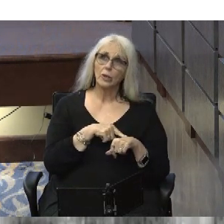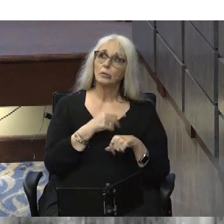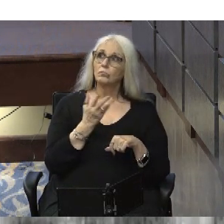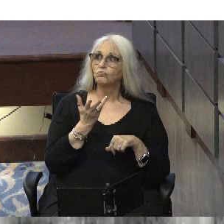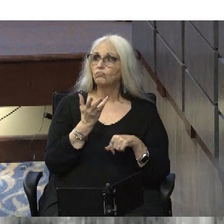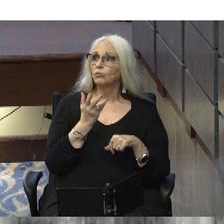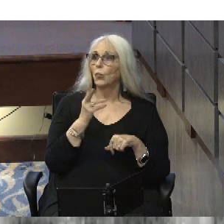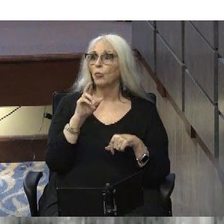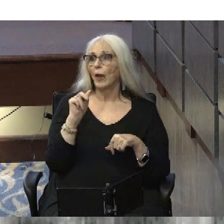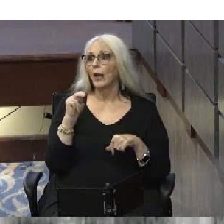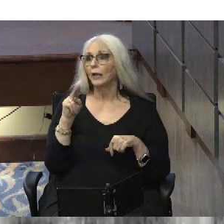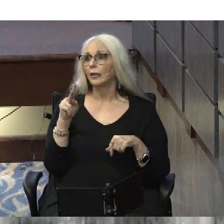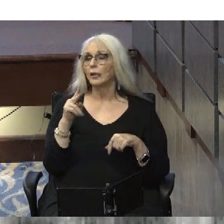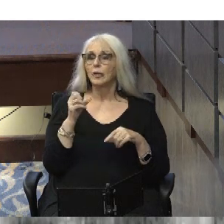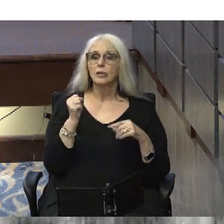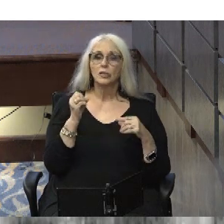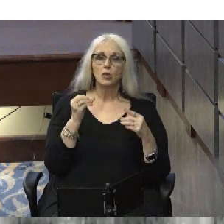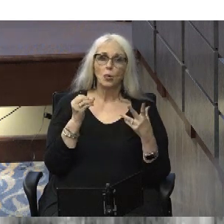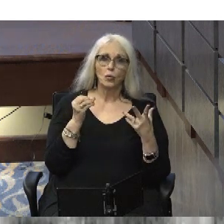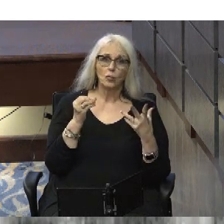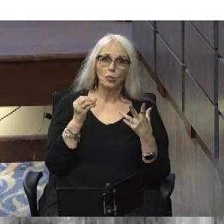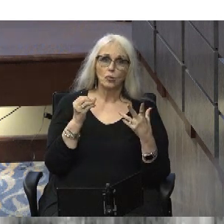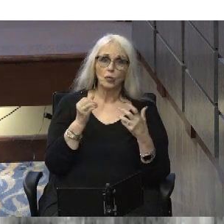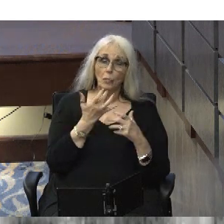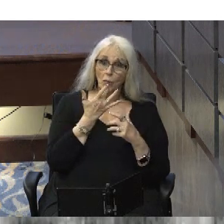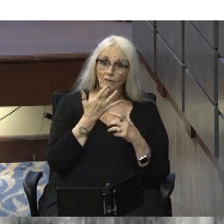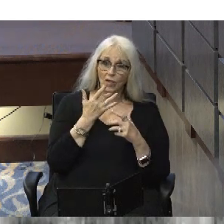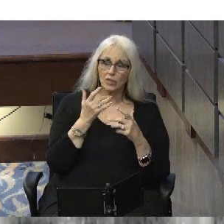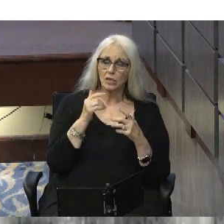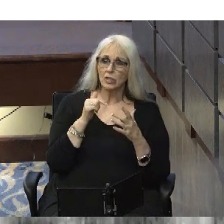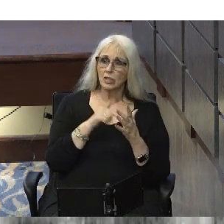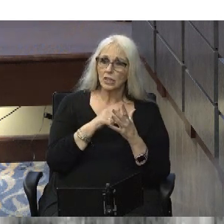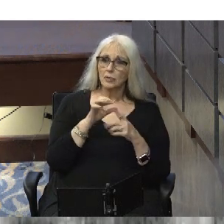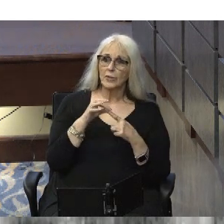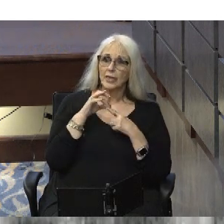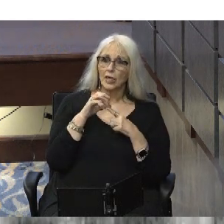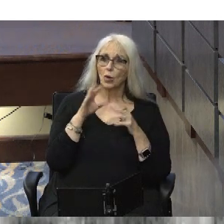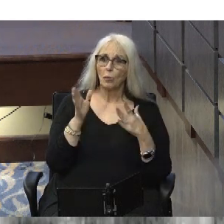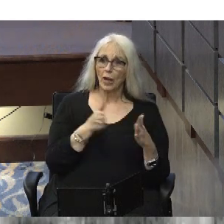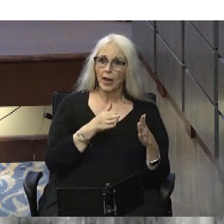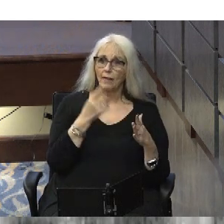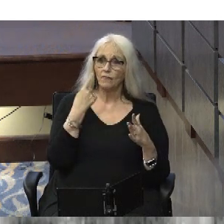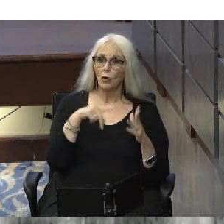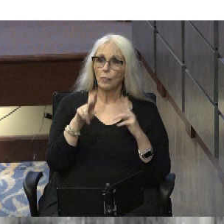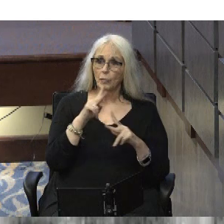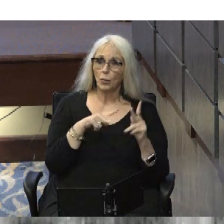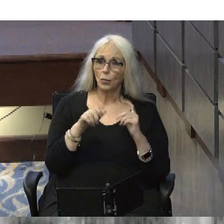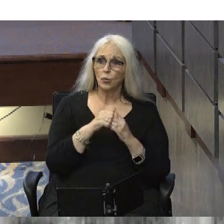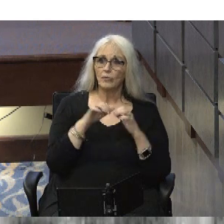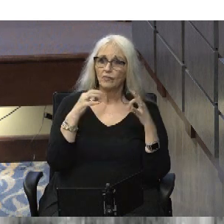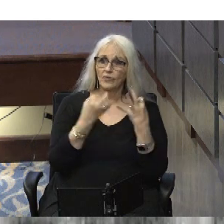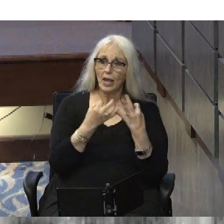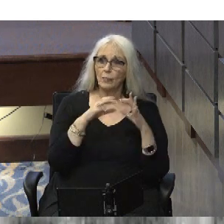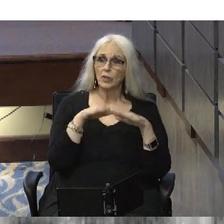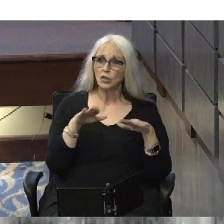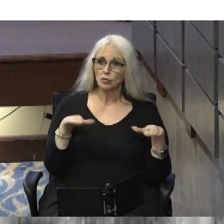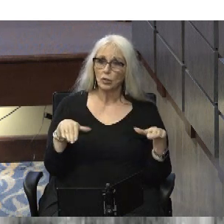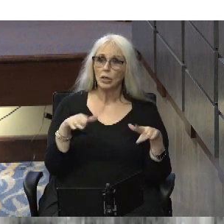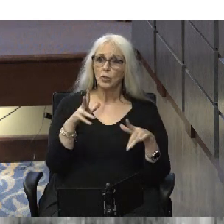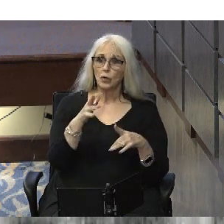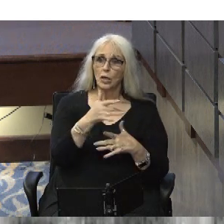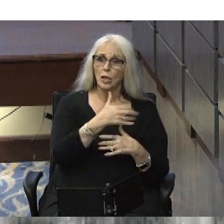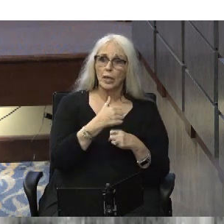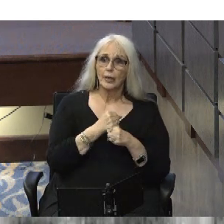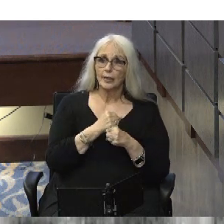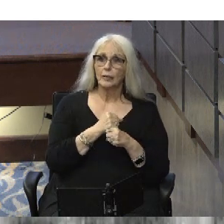of ranking. And so we're also doing a preference in this particular plan for persons with families and children to receive affordable